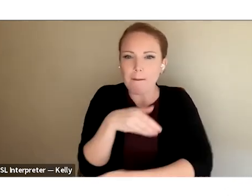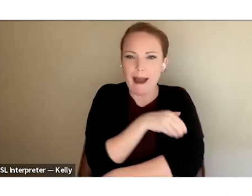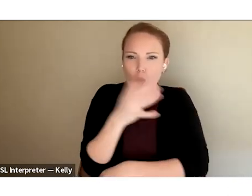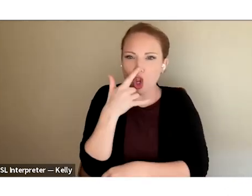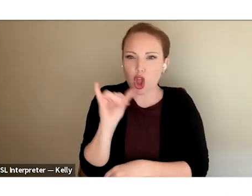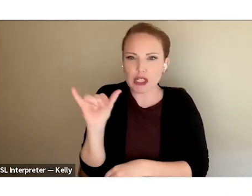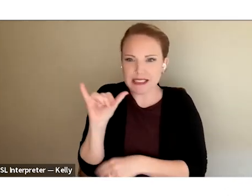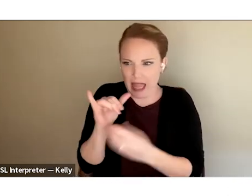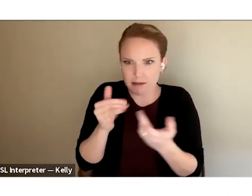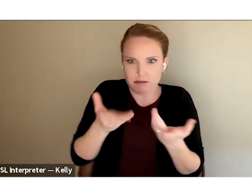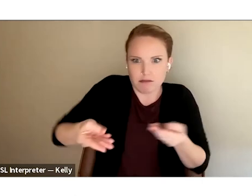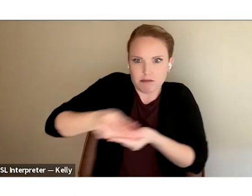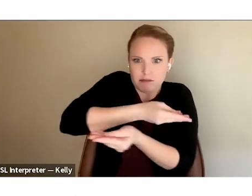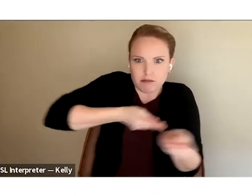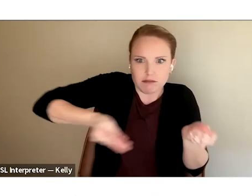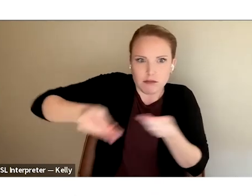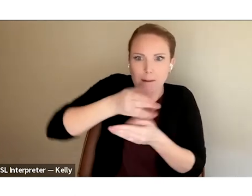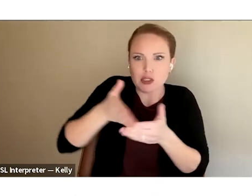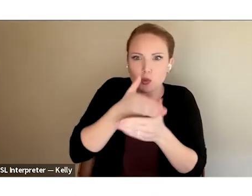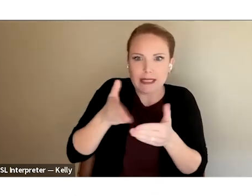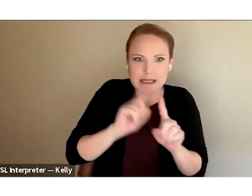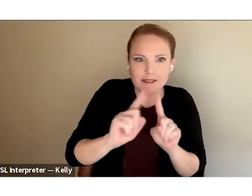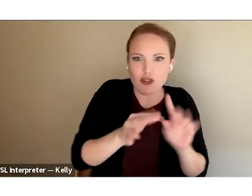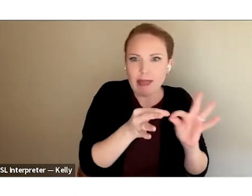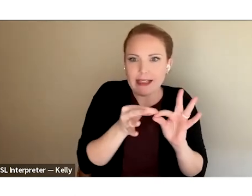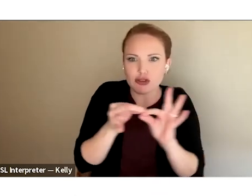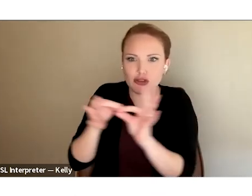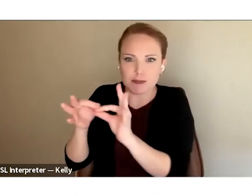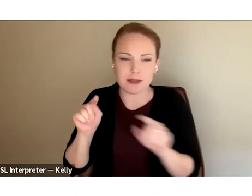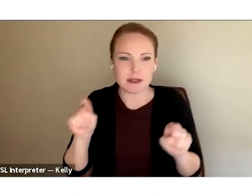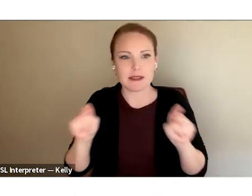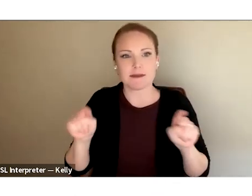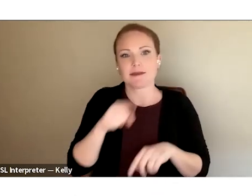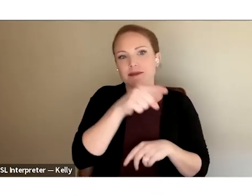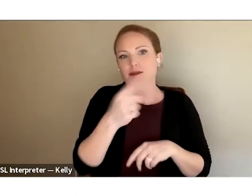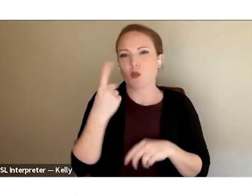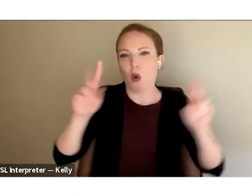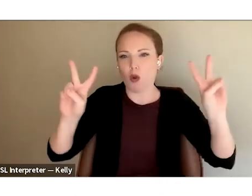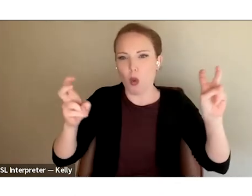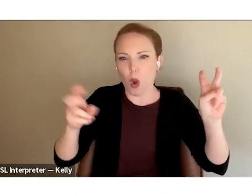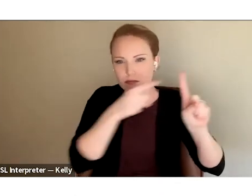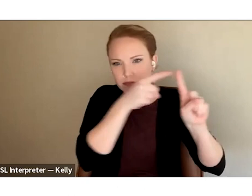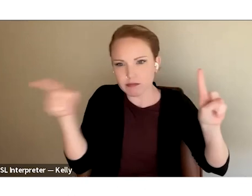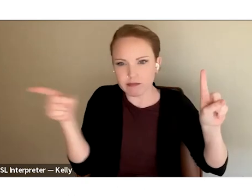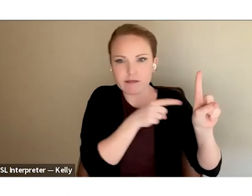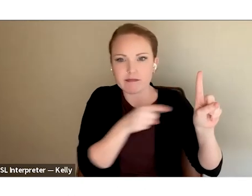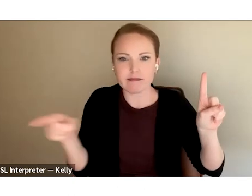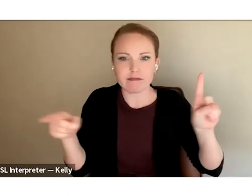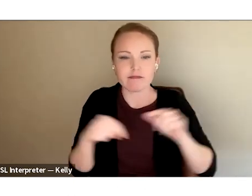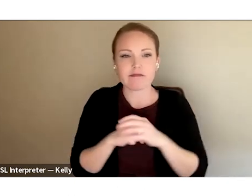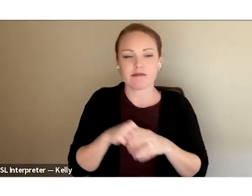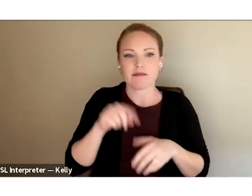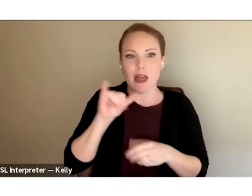those relationships. So this is a quote that was a part of